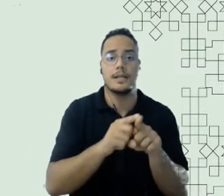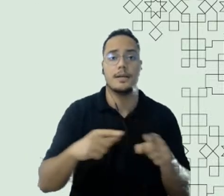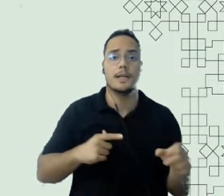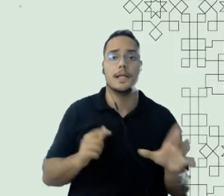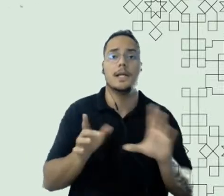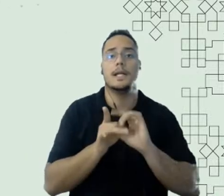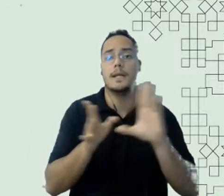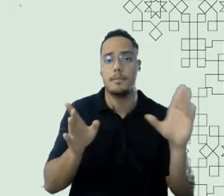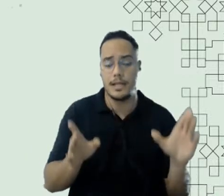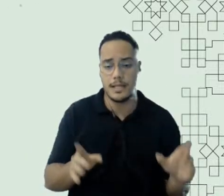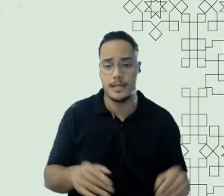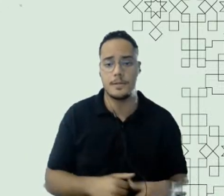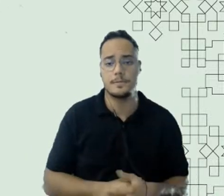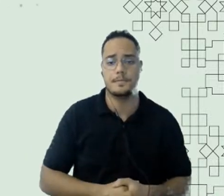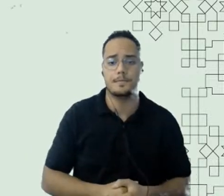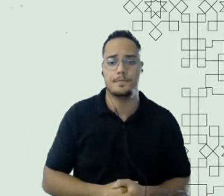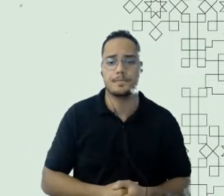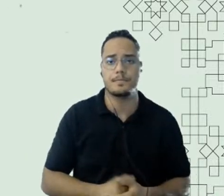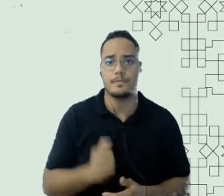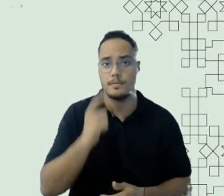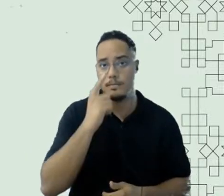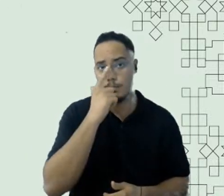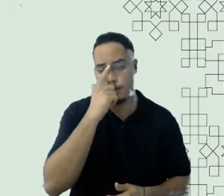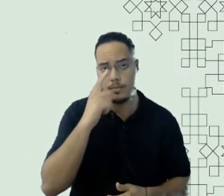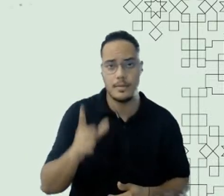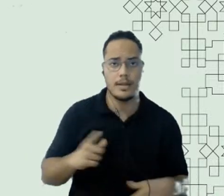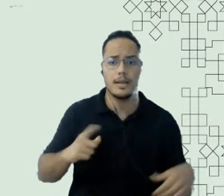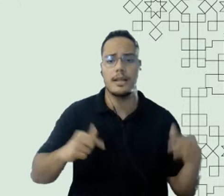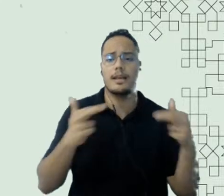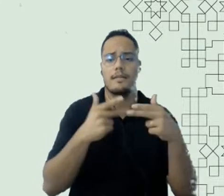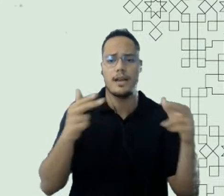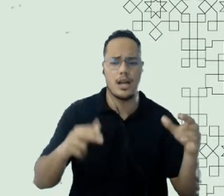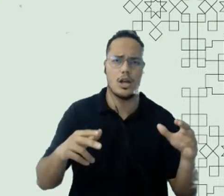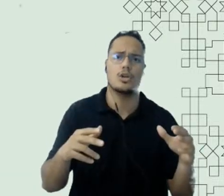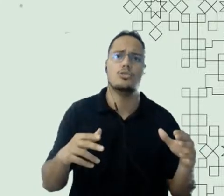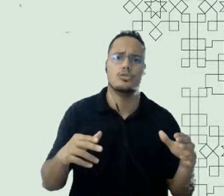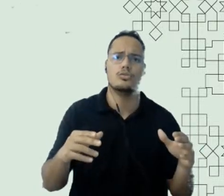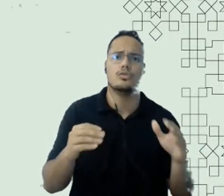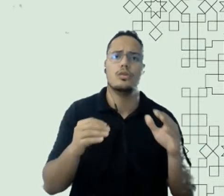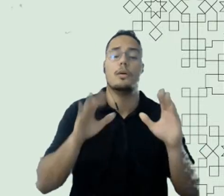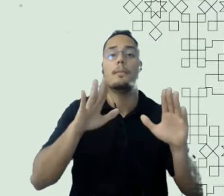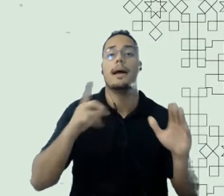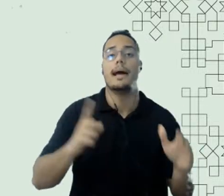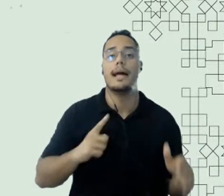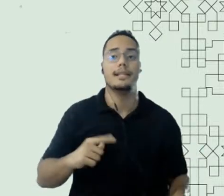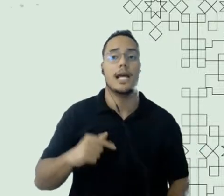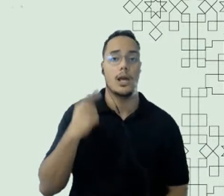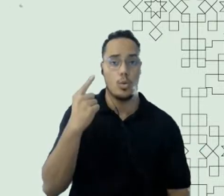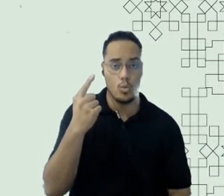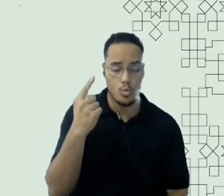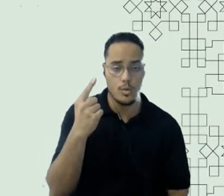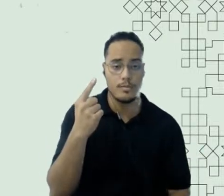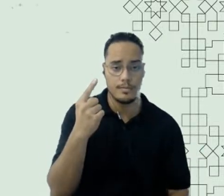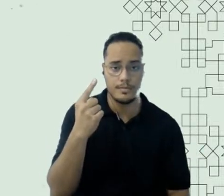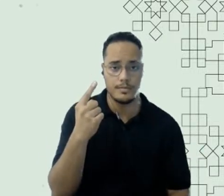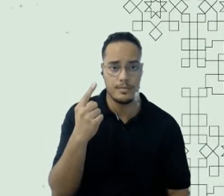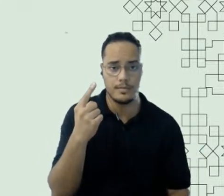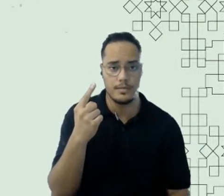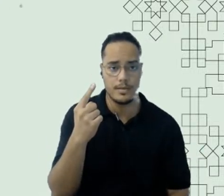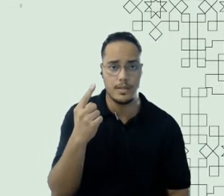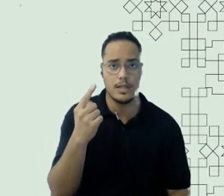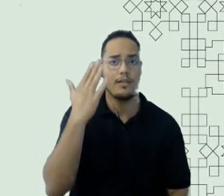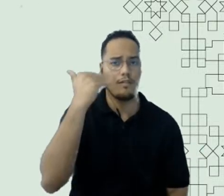cases around the world, but one case that was really, really, that was a lot talked about was in the US, where you